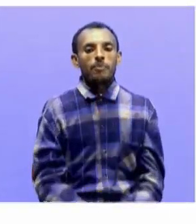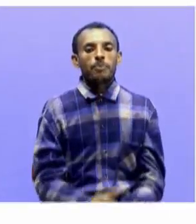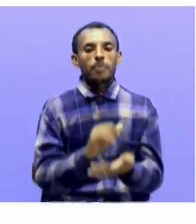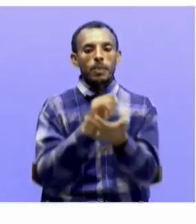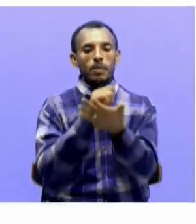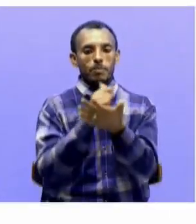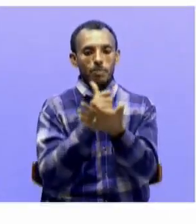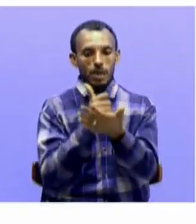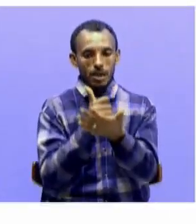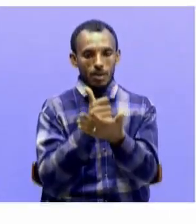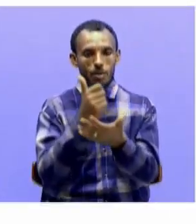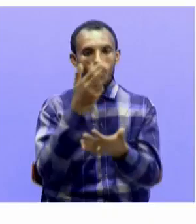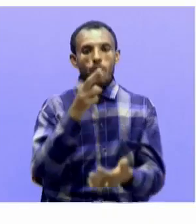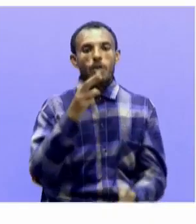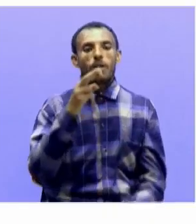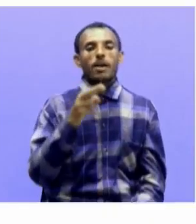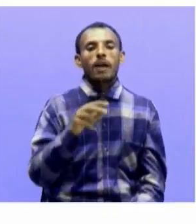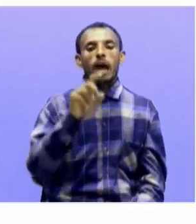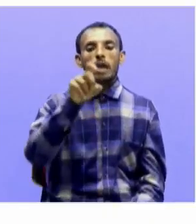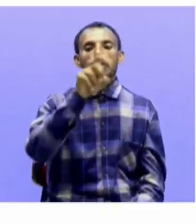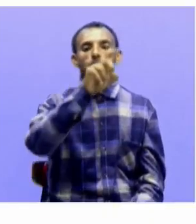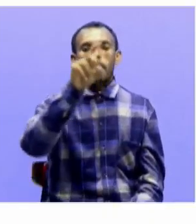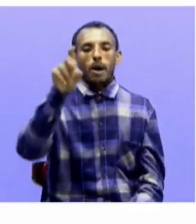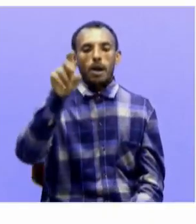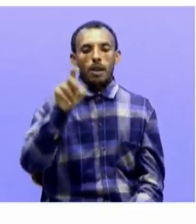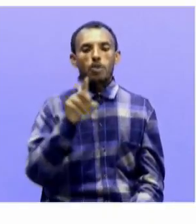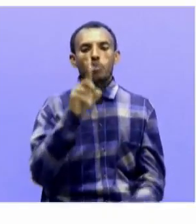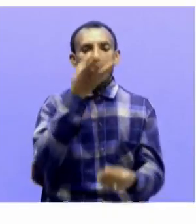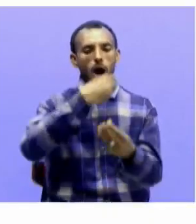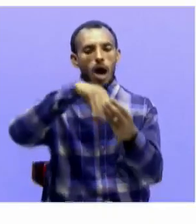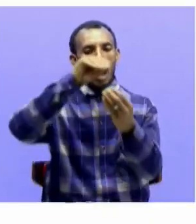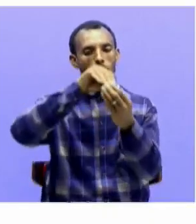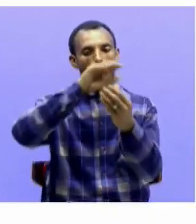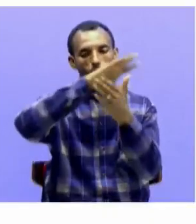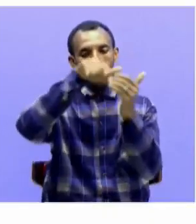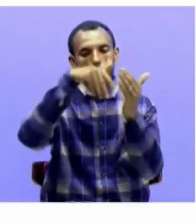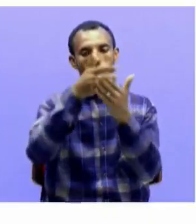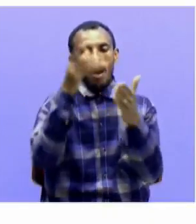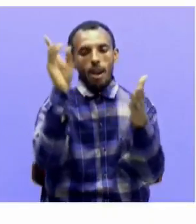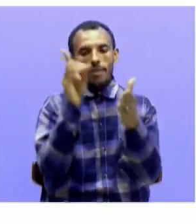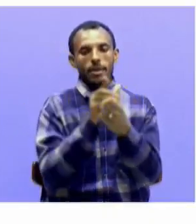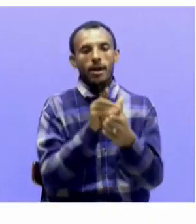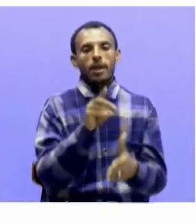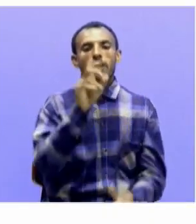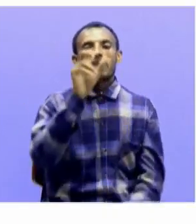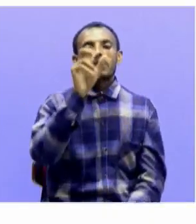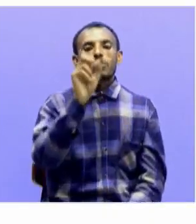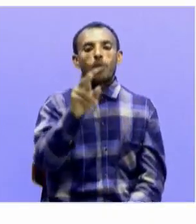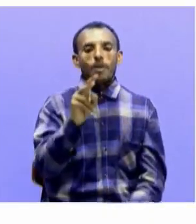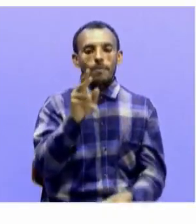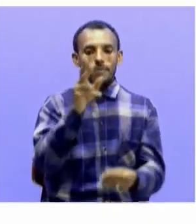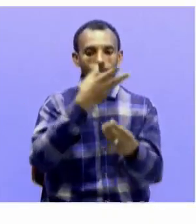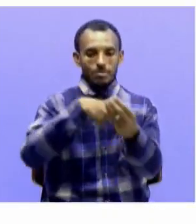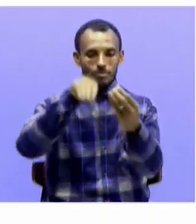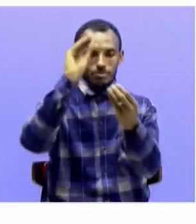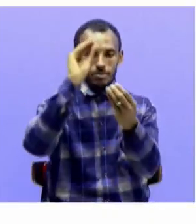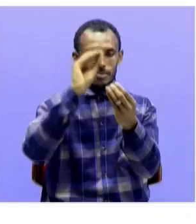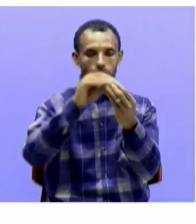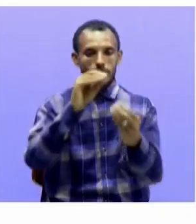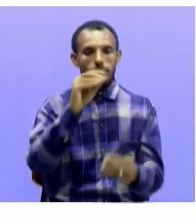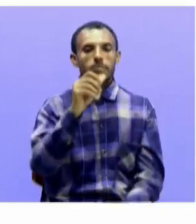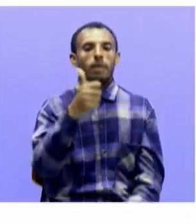or F bar is equal to, you add this data set 12 plus